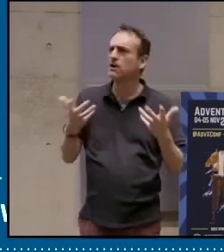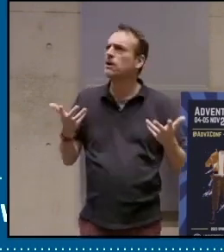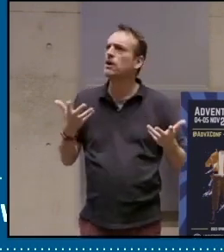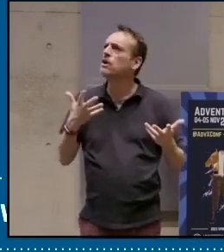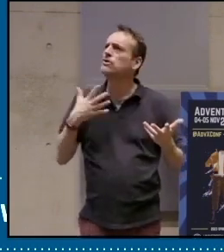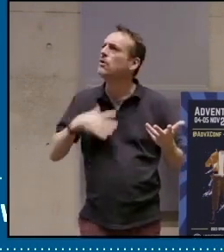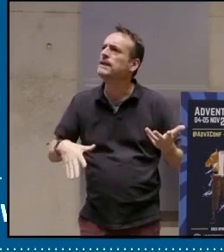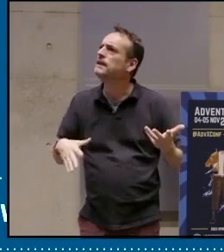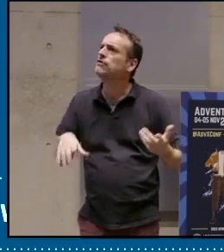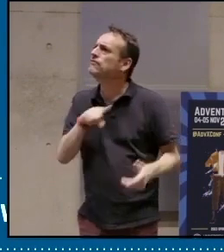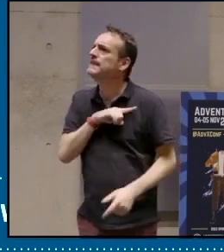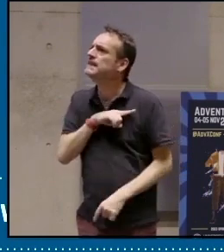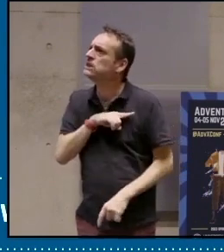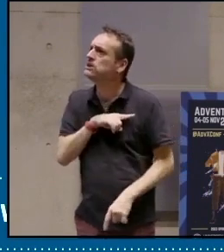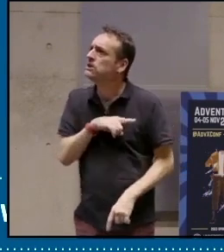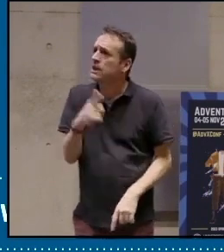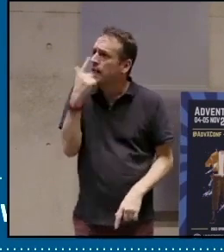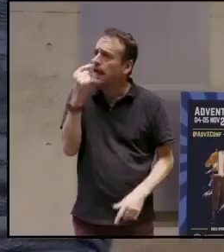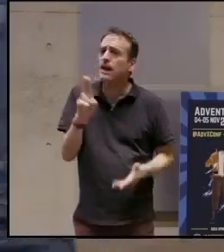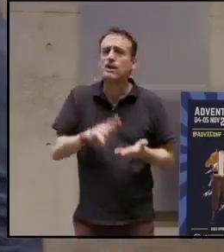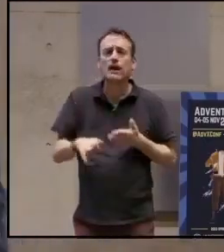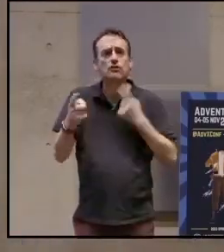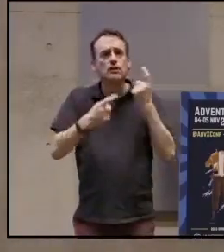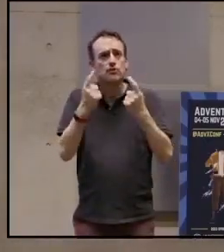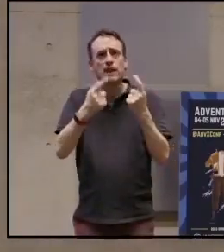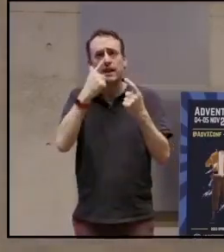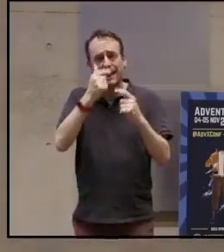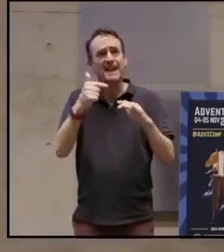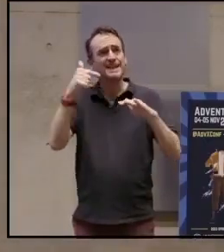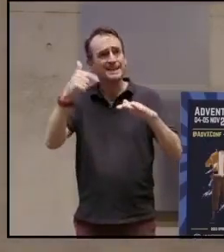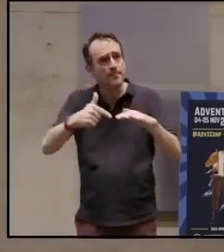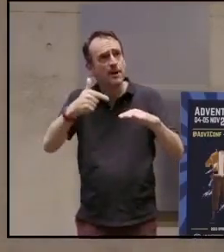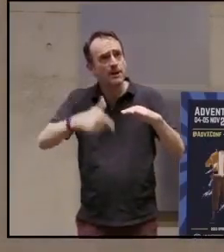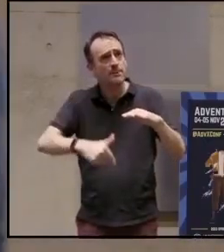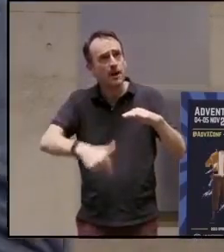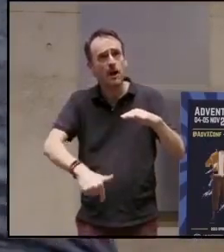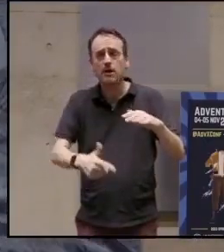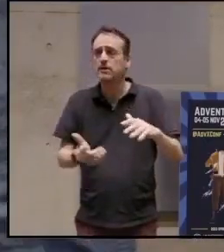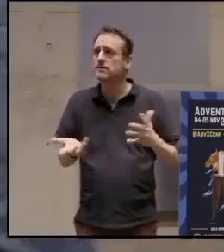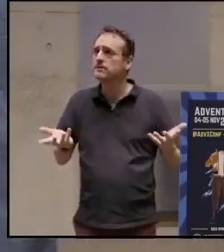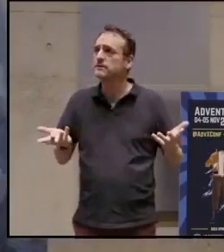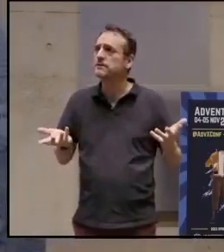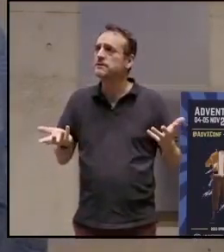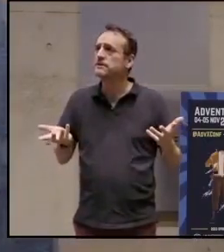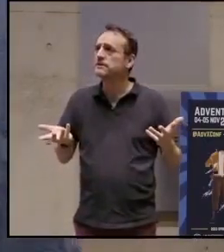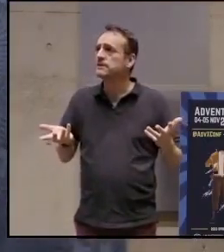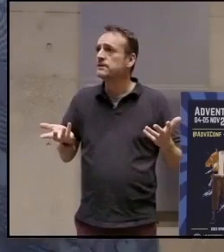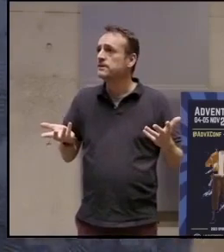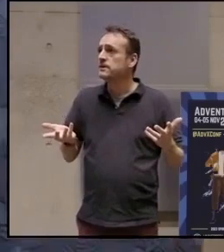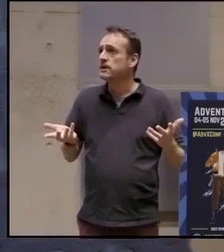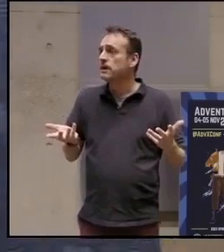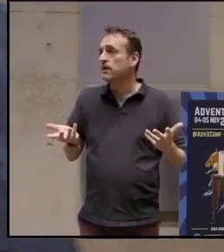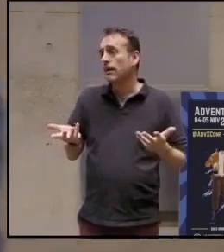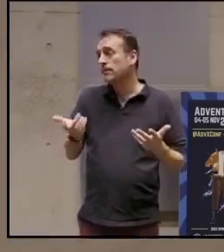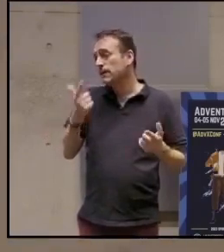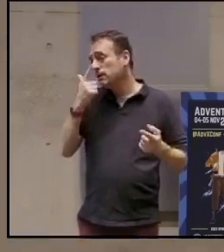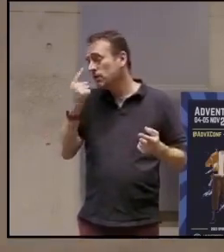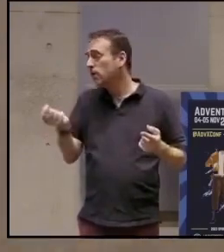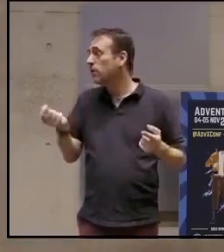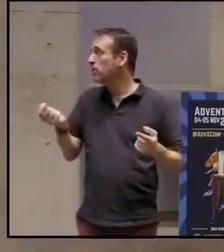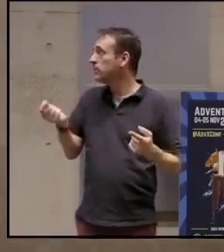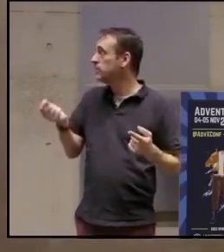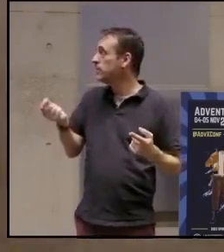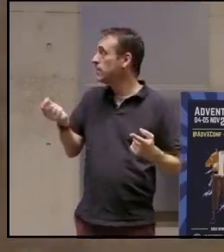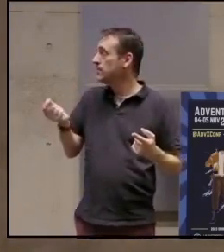something, and then when you go deeper, take it to a different level, right? Maybe there's just something that you're interested in for some other type of reason. There's a